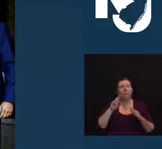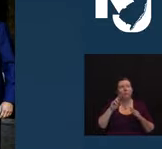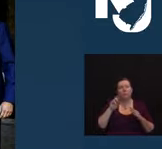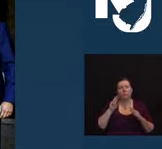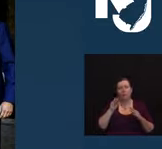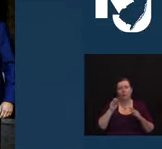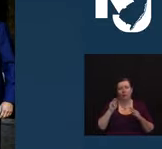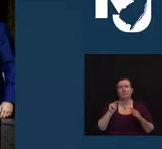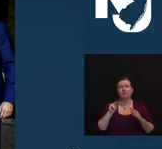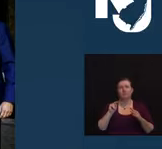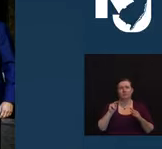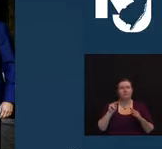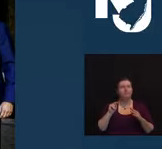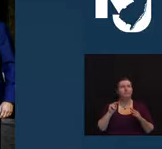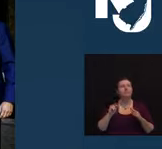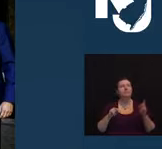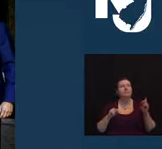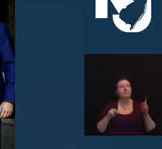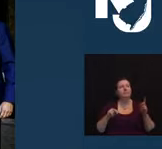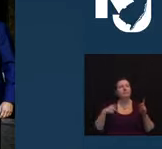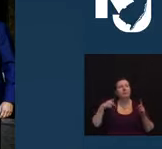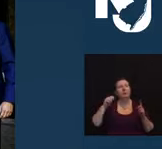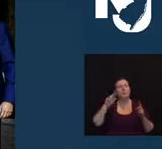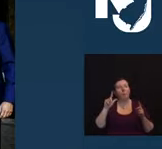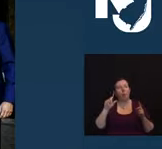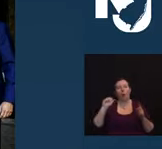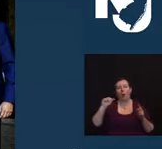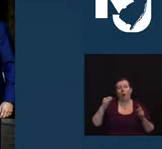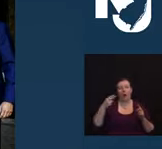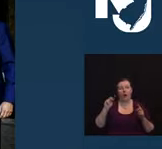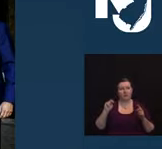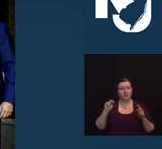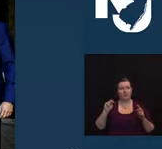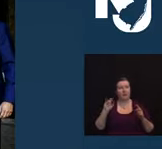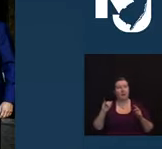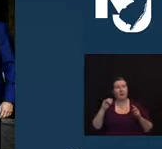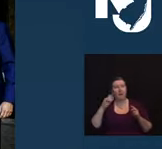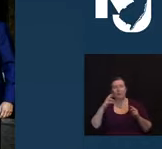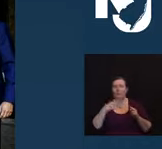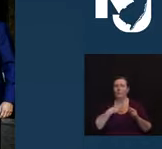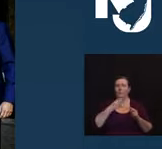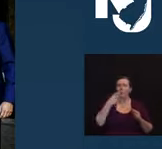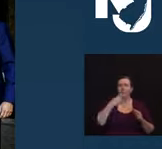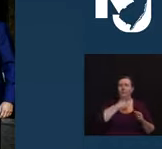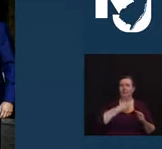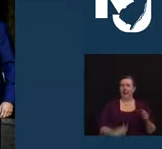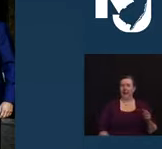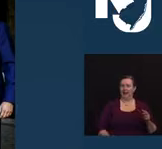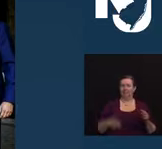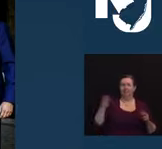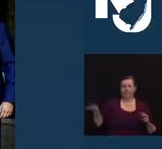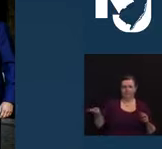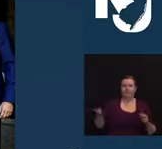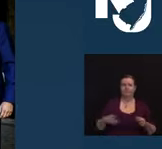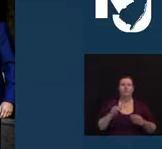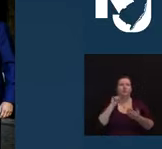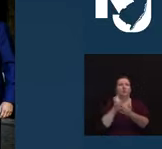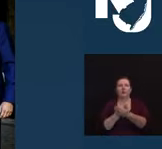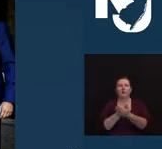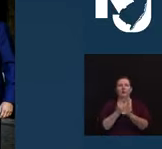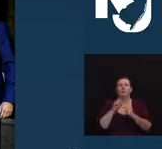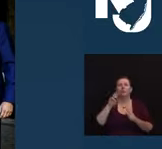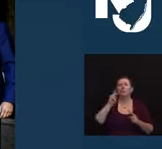of Rutgers University, Paul founded Flavor Materials International in 1984 and took it from being a